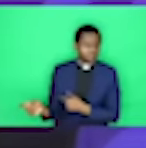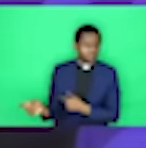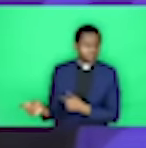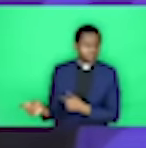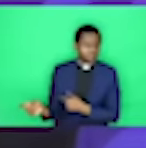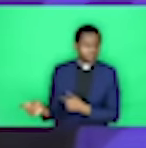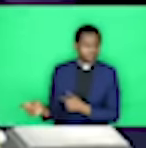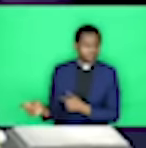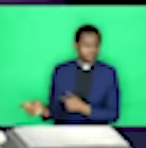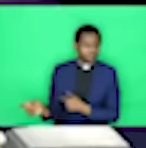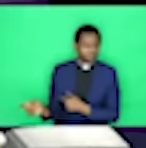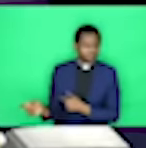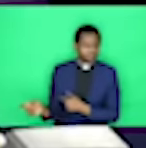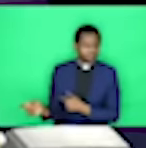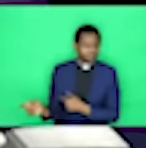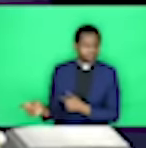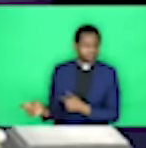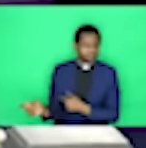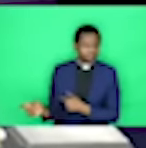Anye kure.